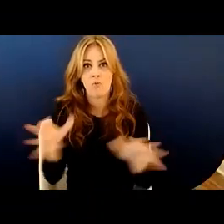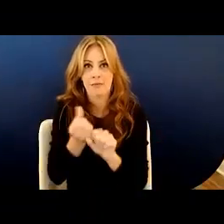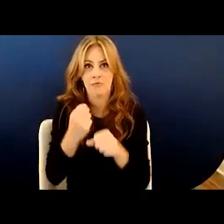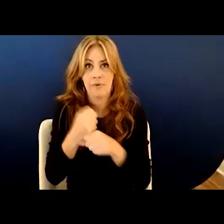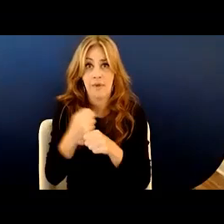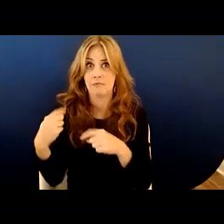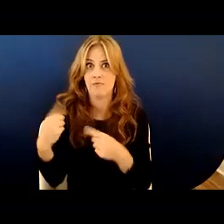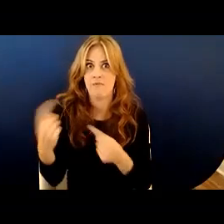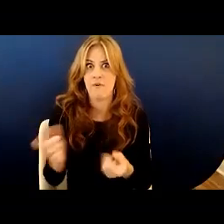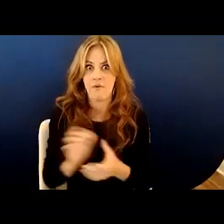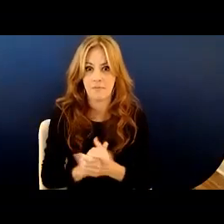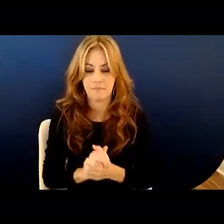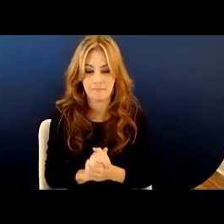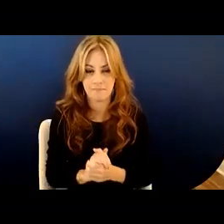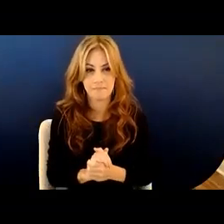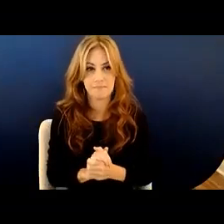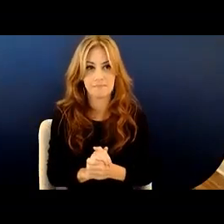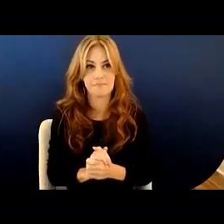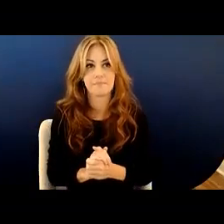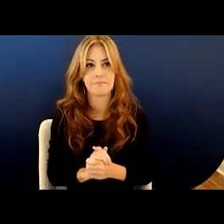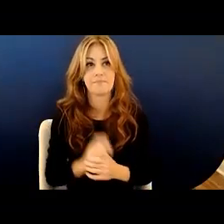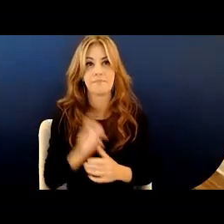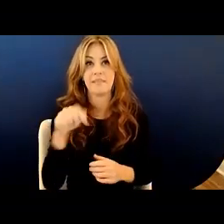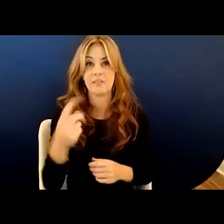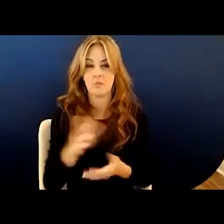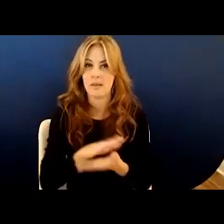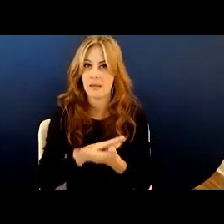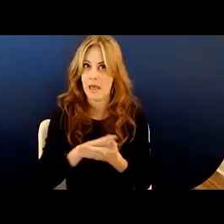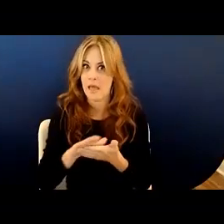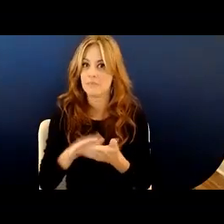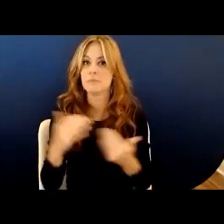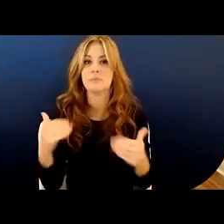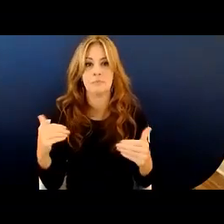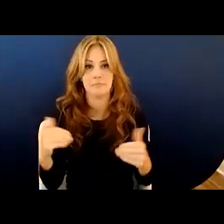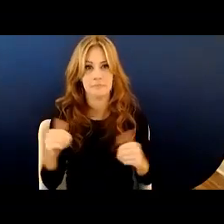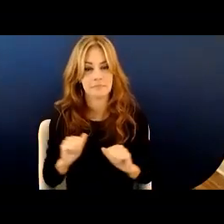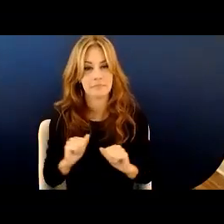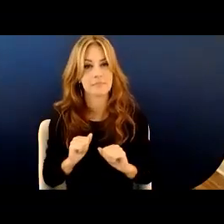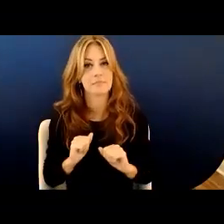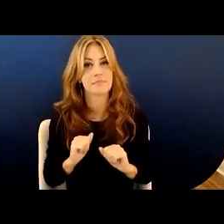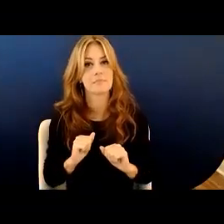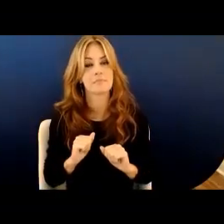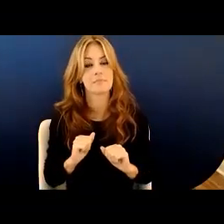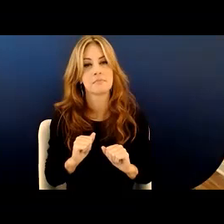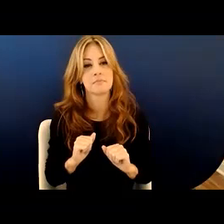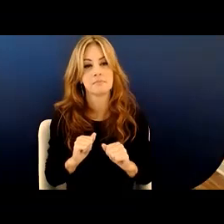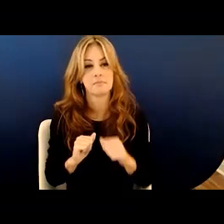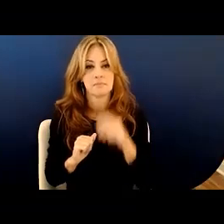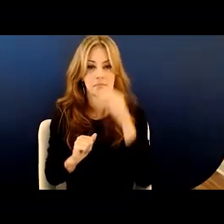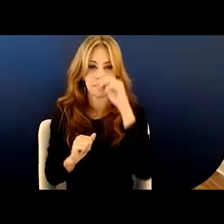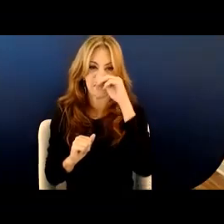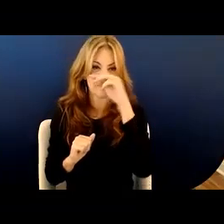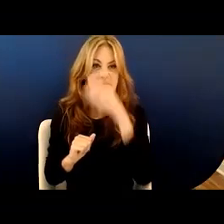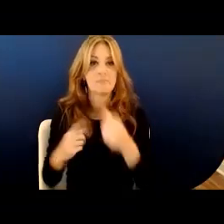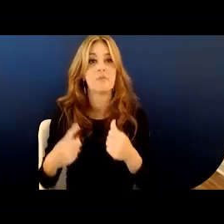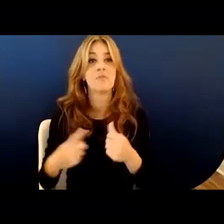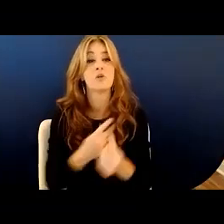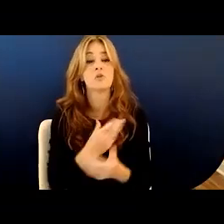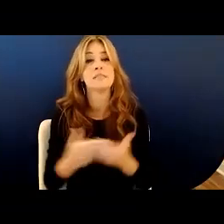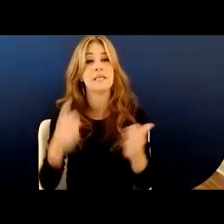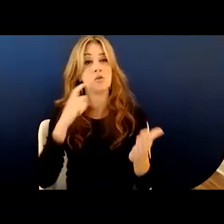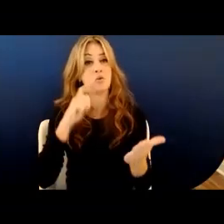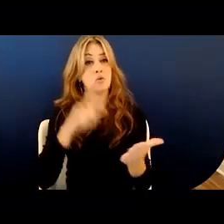far. This is a really nice one. There are, one of the first things you'll see on